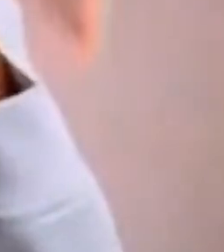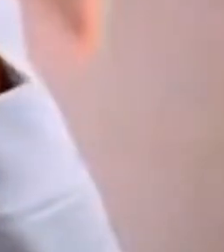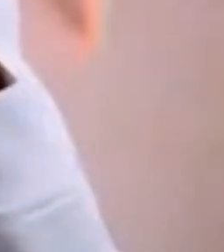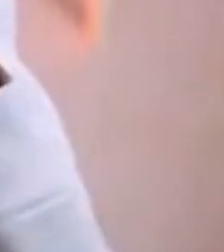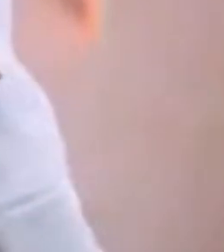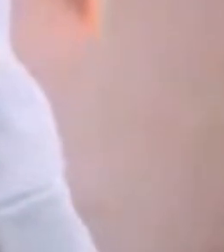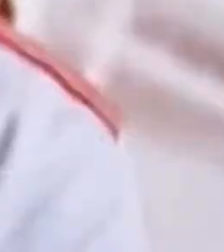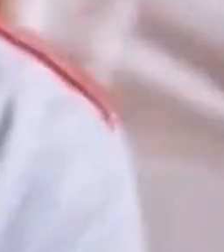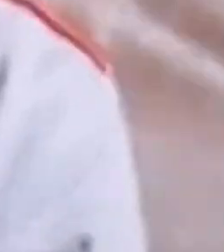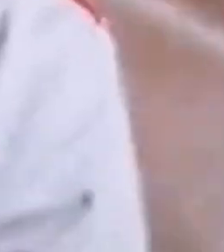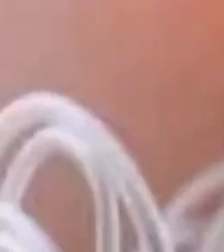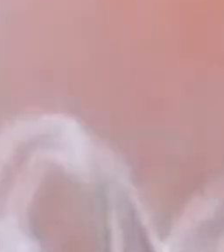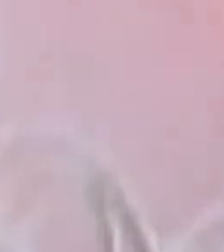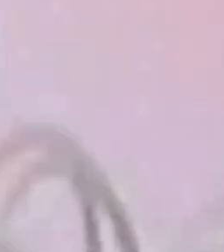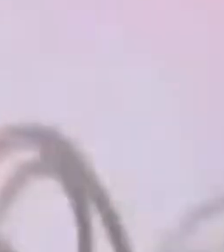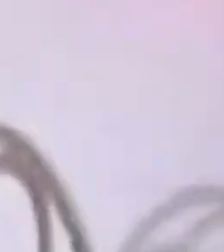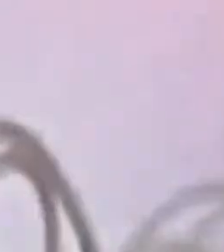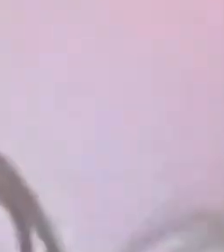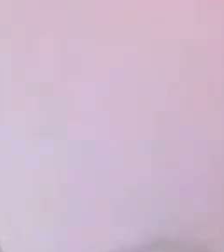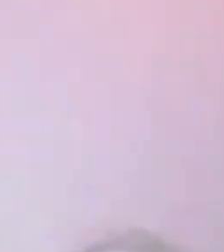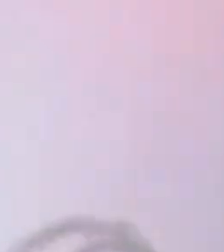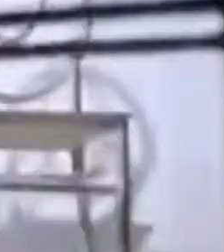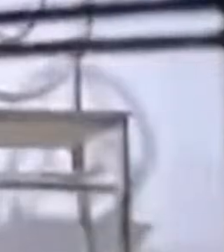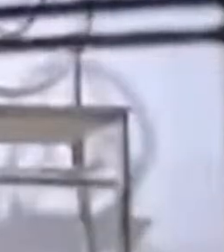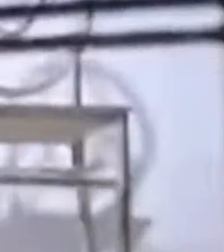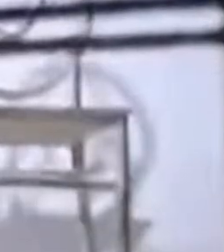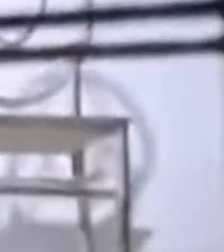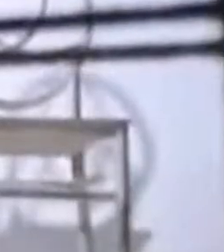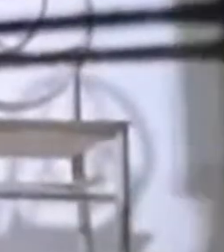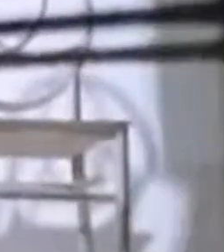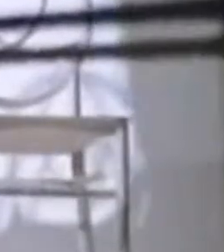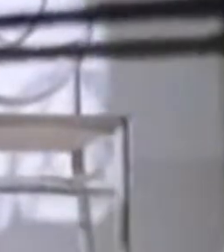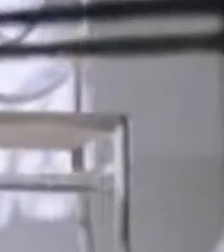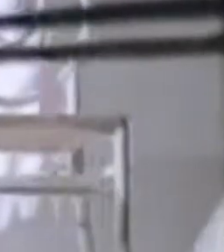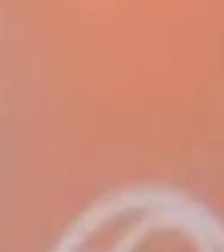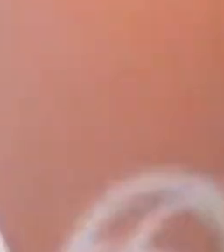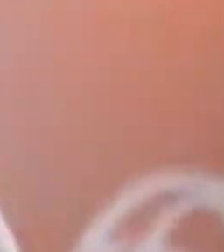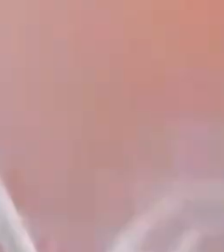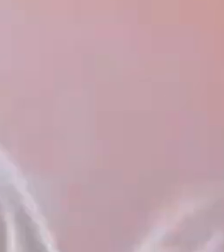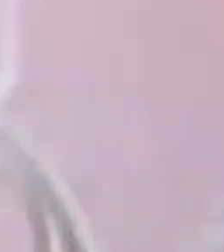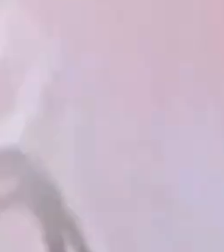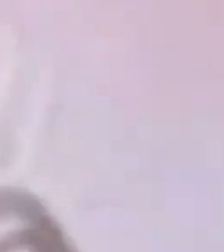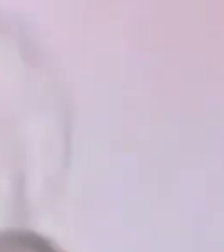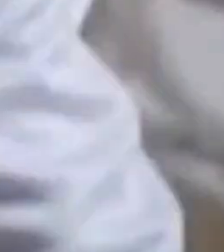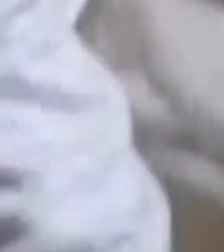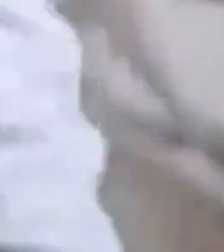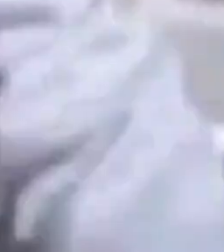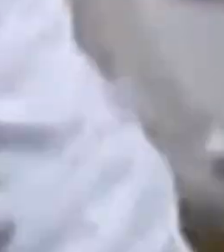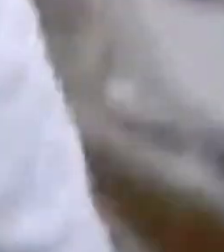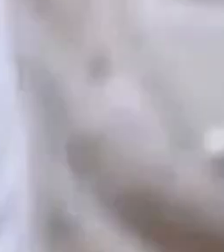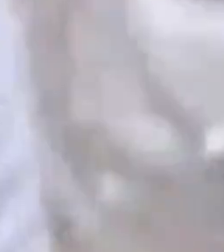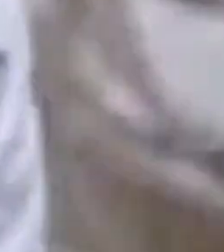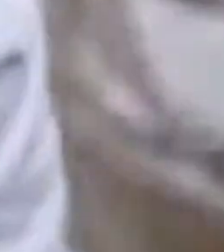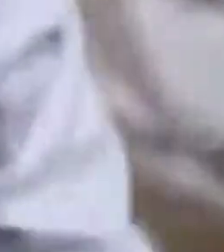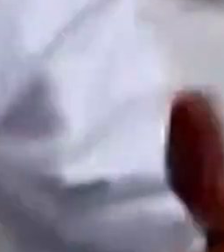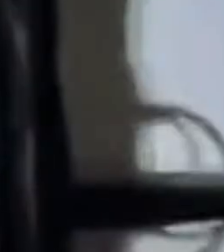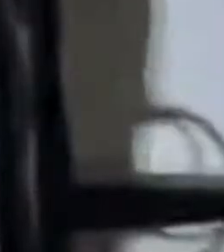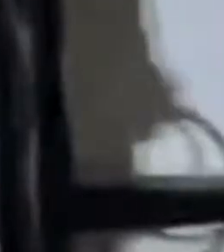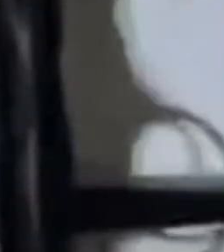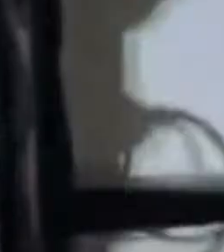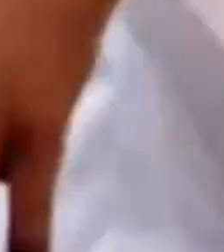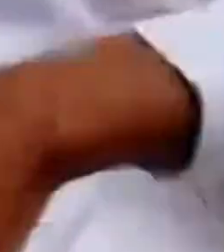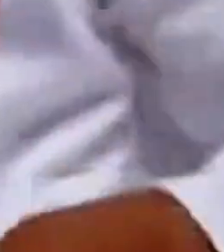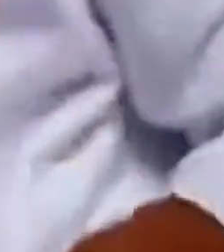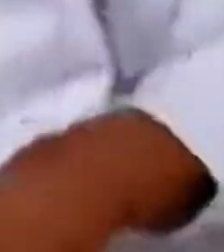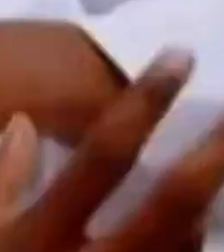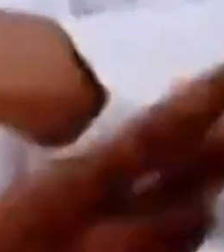I'm Chester. I'm feeling like Michael. I'm feeling like I'm smoother and still alive. When I'm on a mic, I'm under the mic. I'm not alike. Not like these